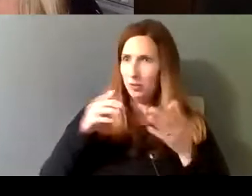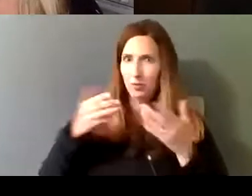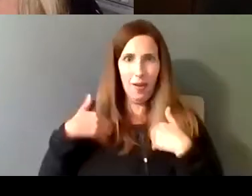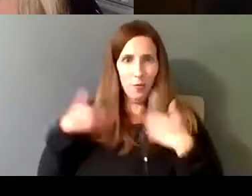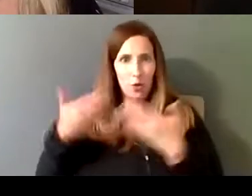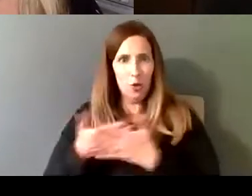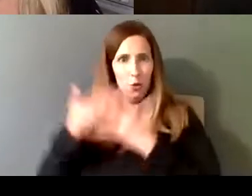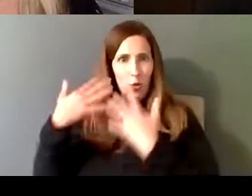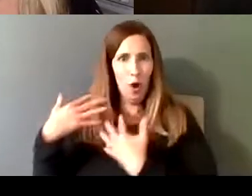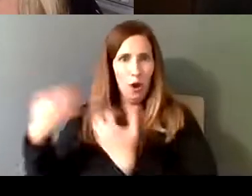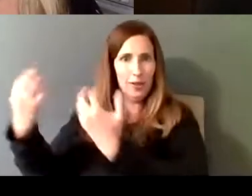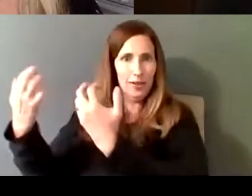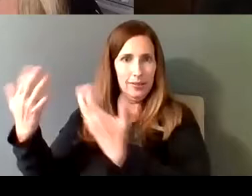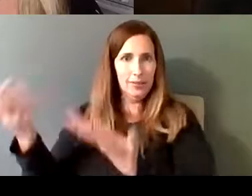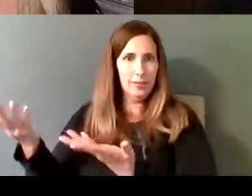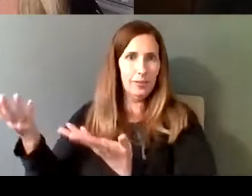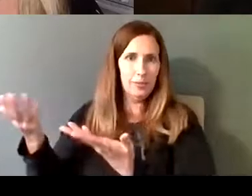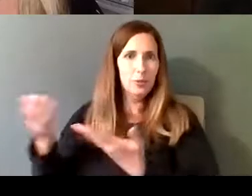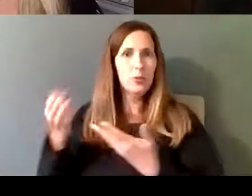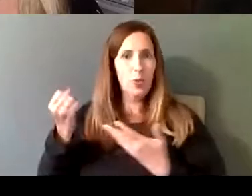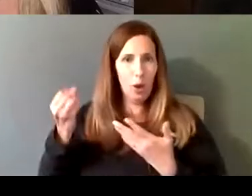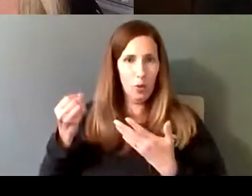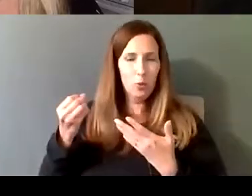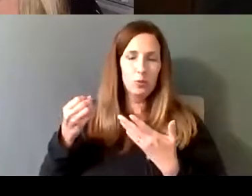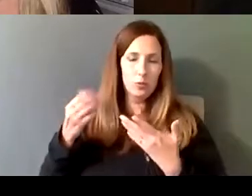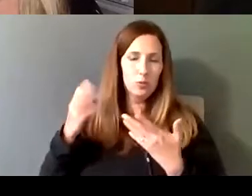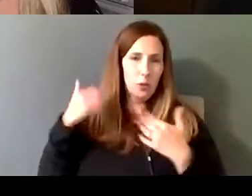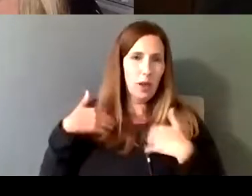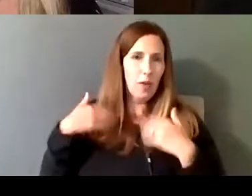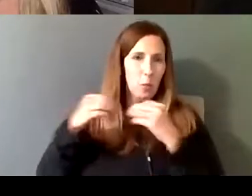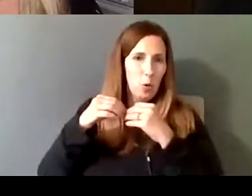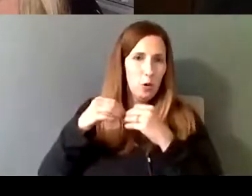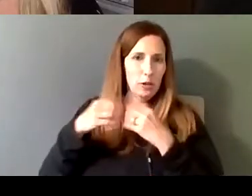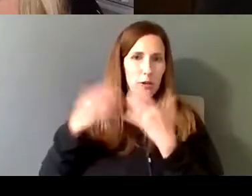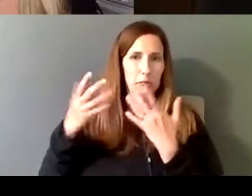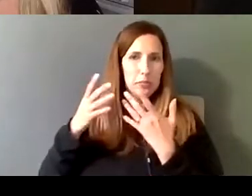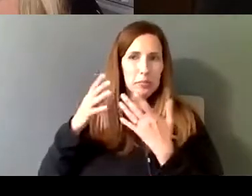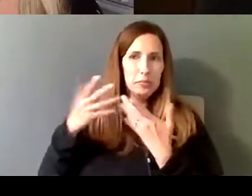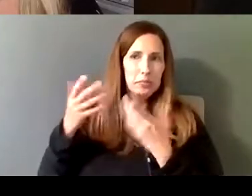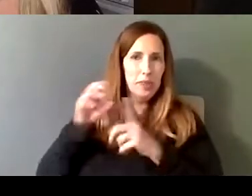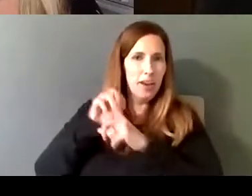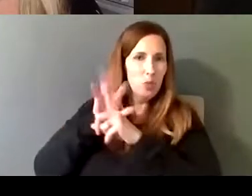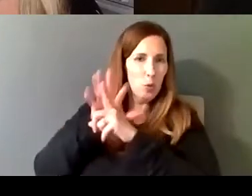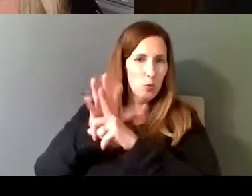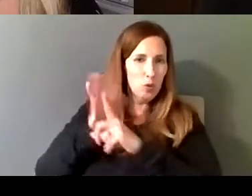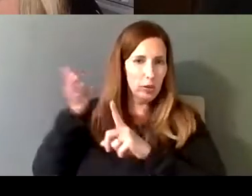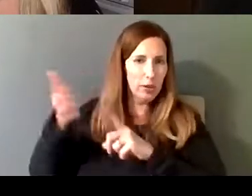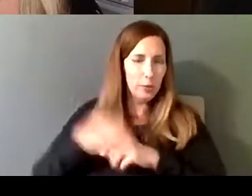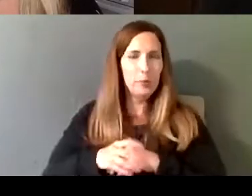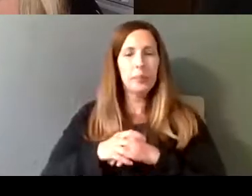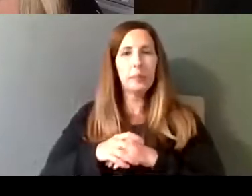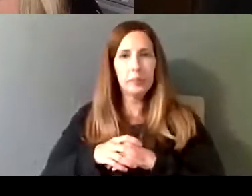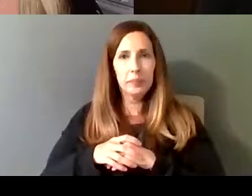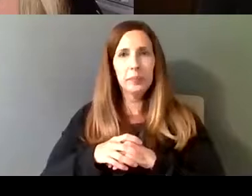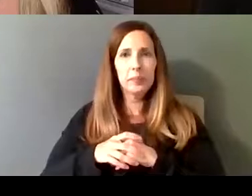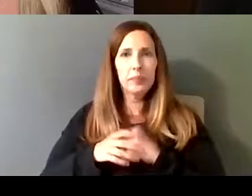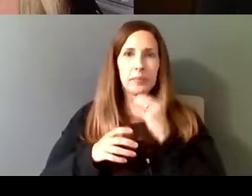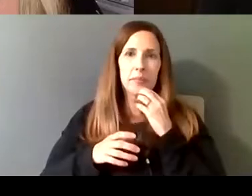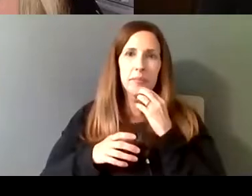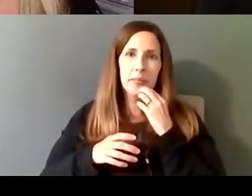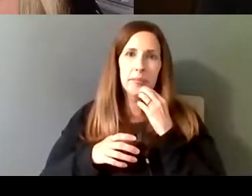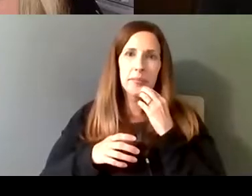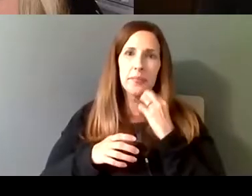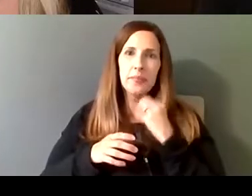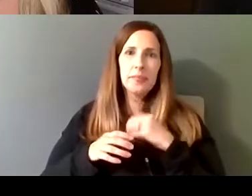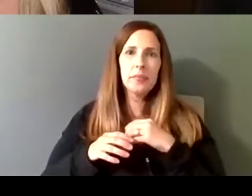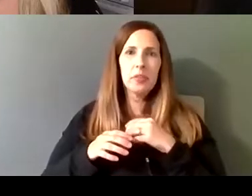audience, and so you're likely to gain more exposure and things like that. But in terms of, as Sarah said, sort of